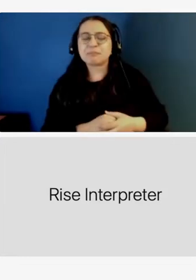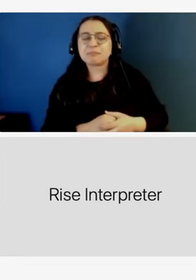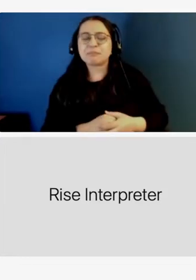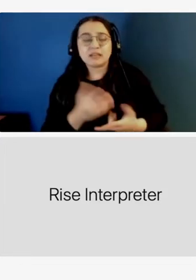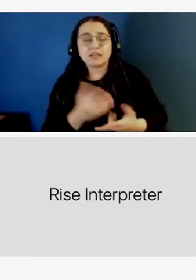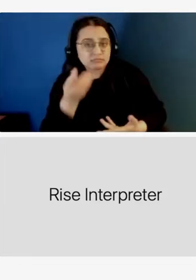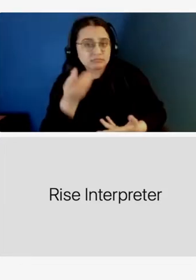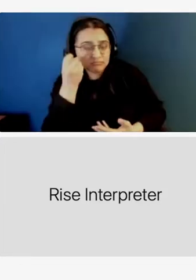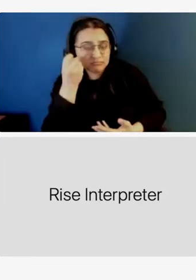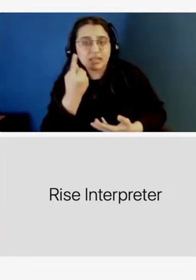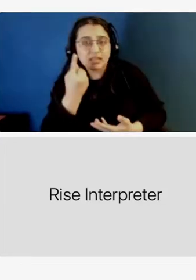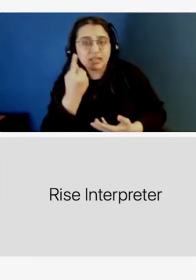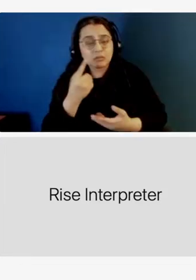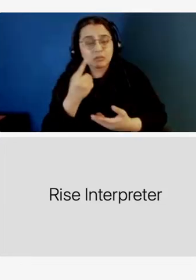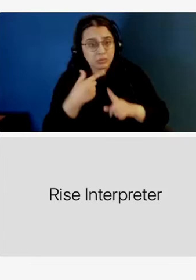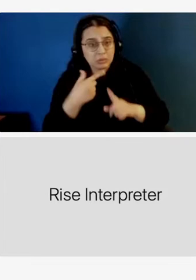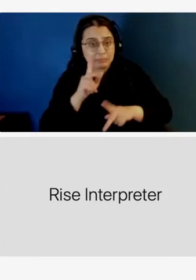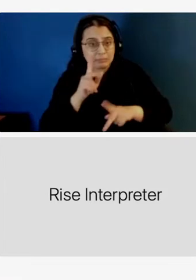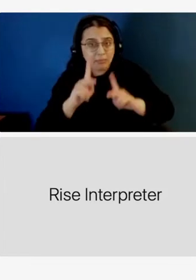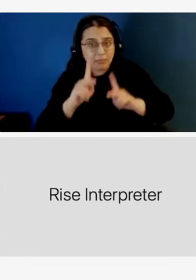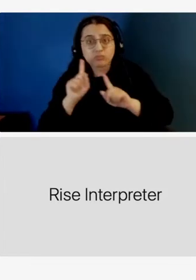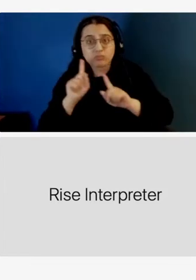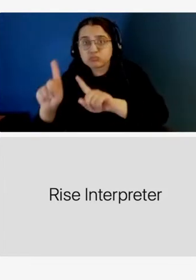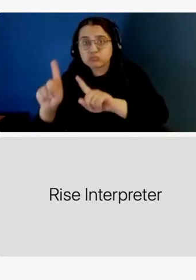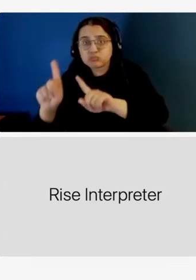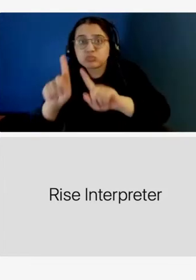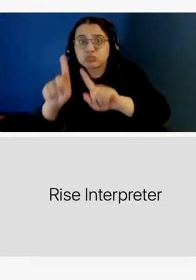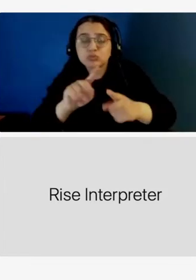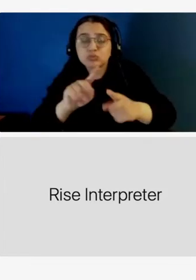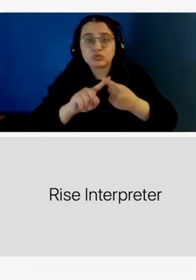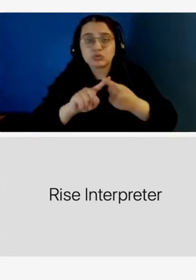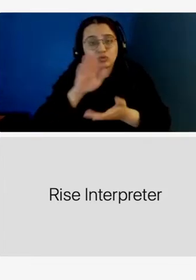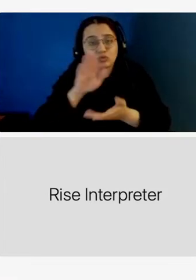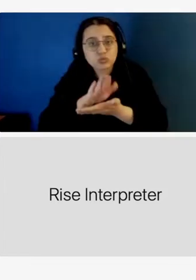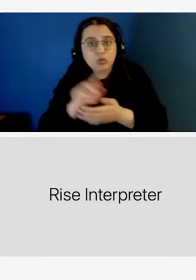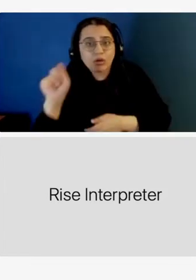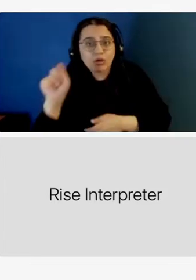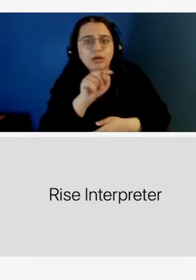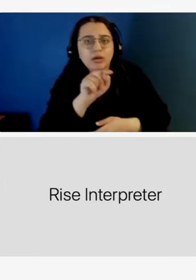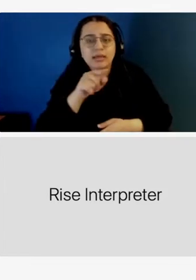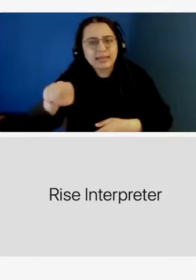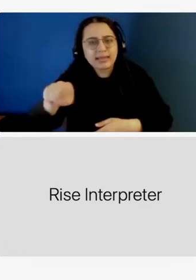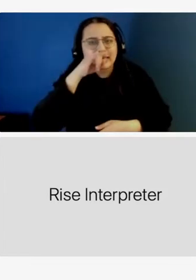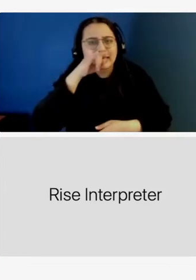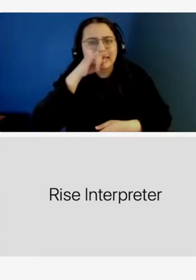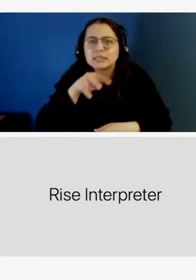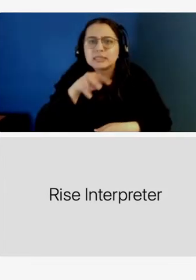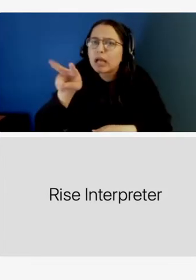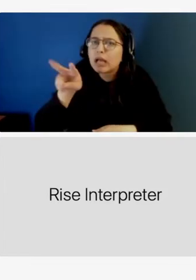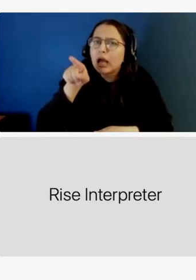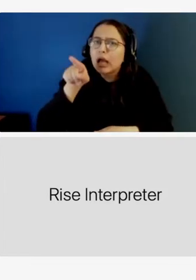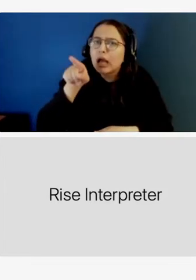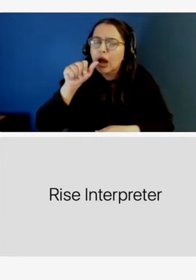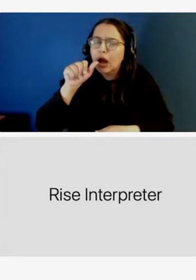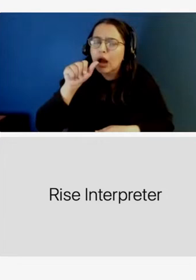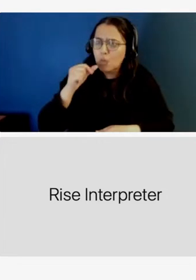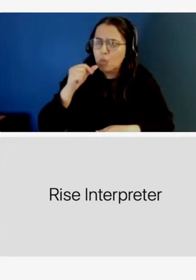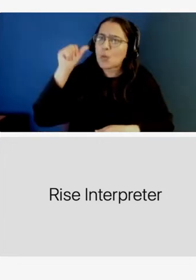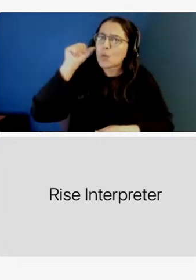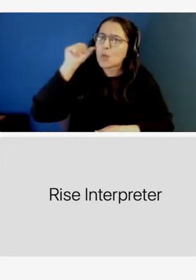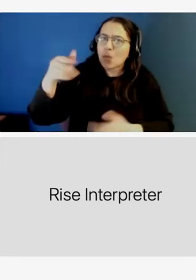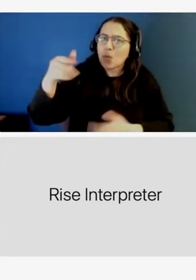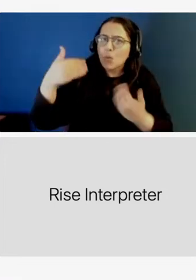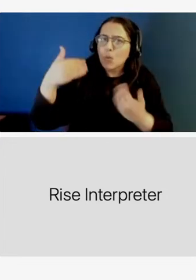that, kids are looking at that, they realize this is a grown-up, that's a job. When I get big, I could do something like that.